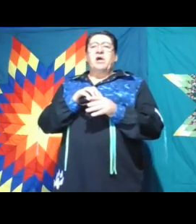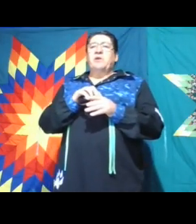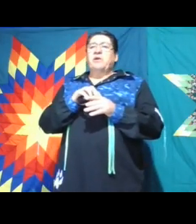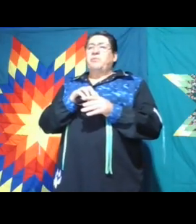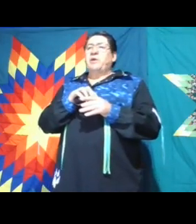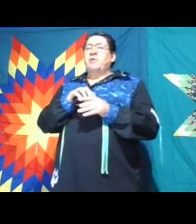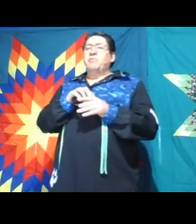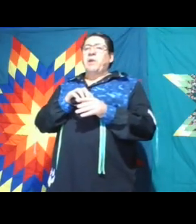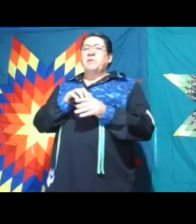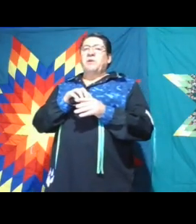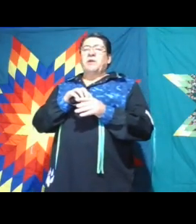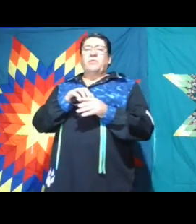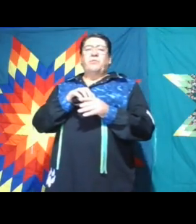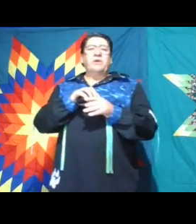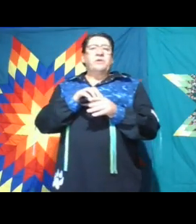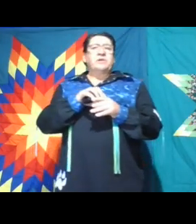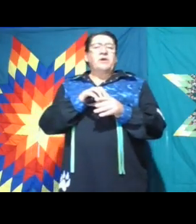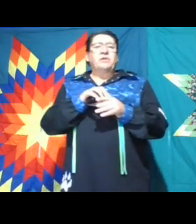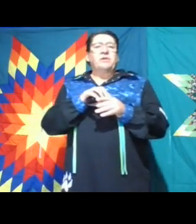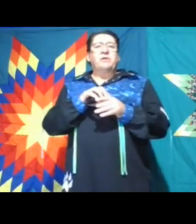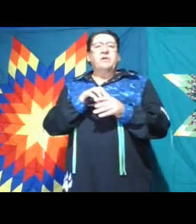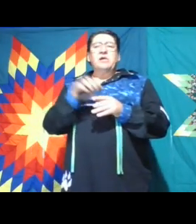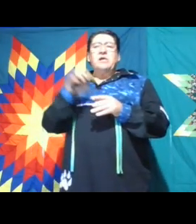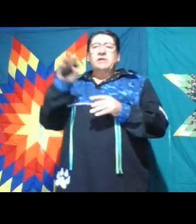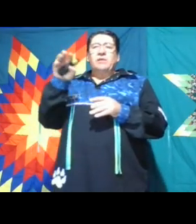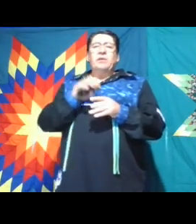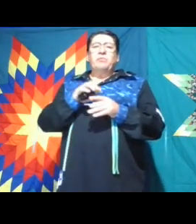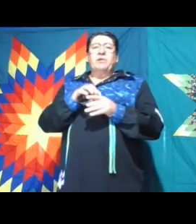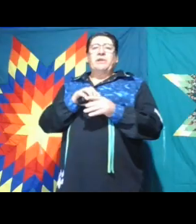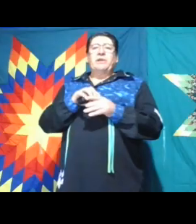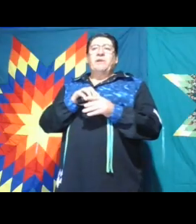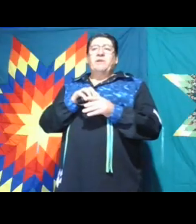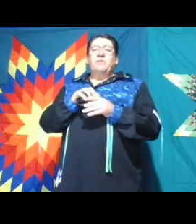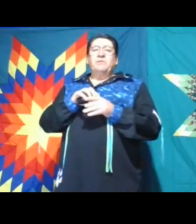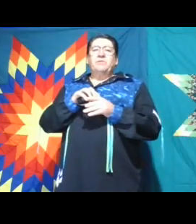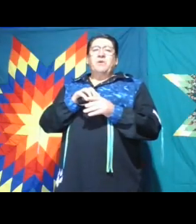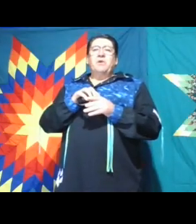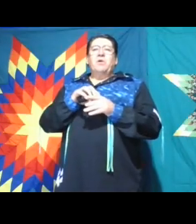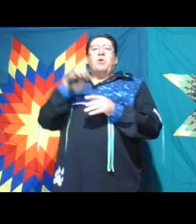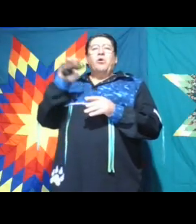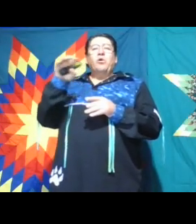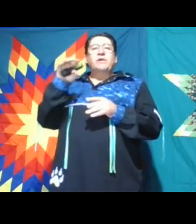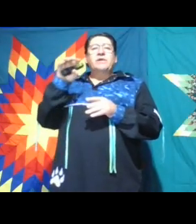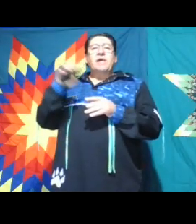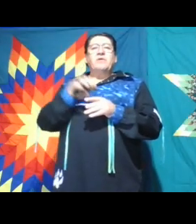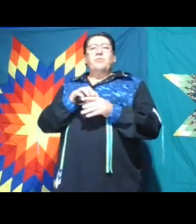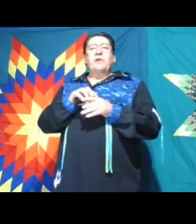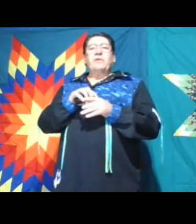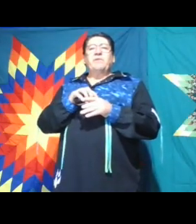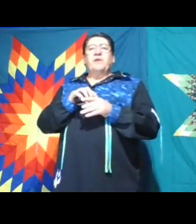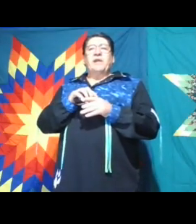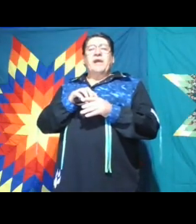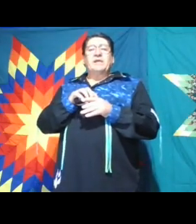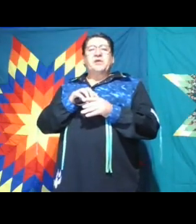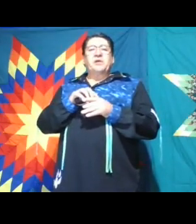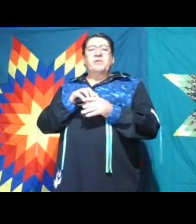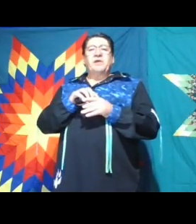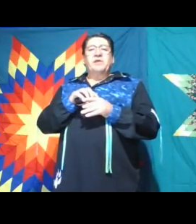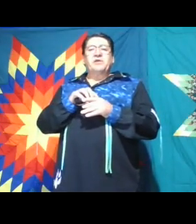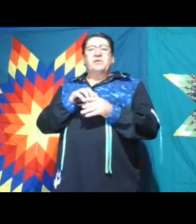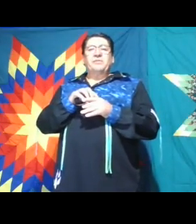first job, it could be your mentor, it could be your instructor. Somebody believed in you. Who is that going to be for the